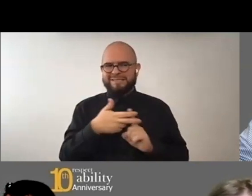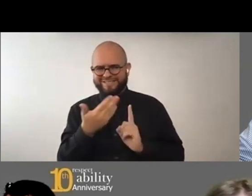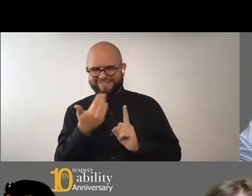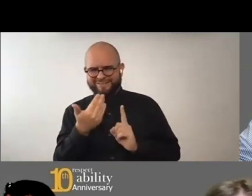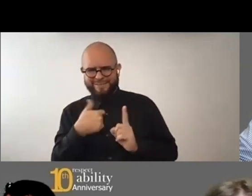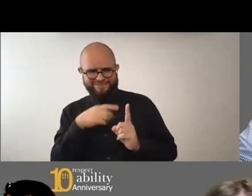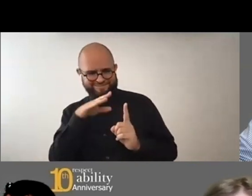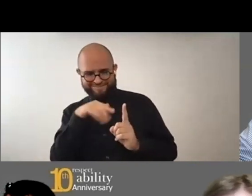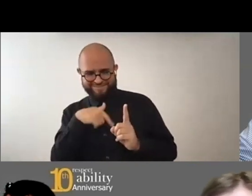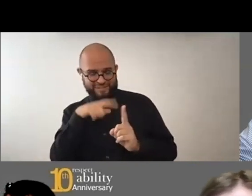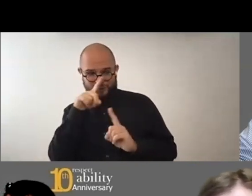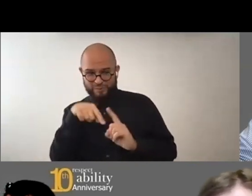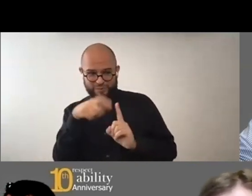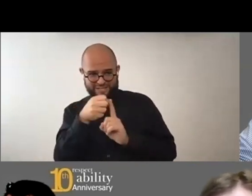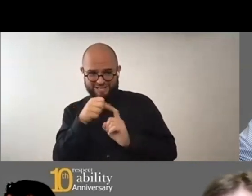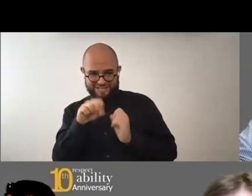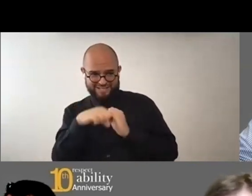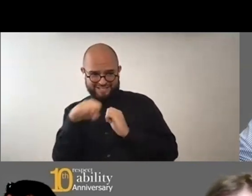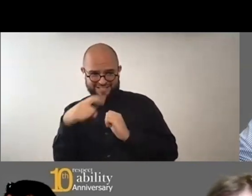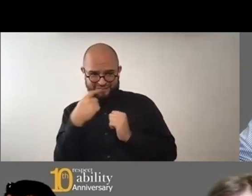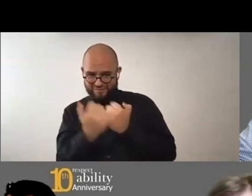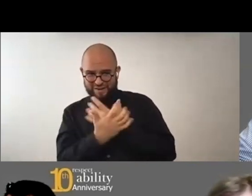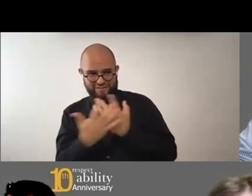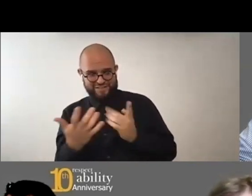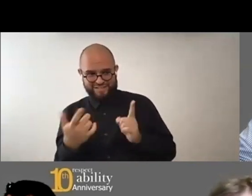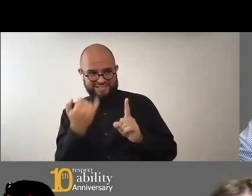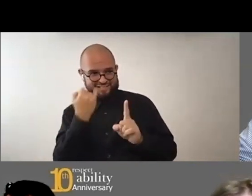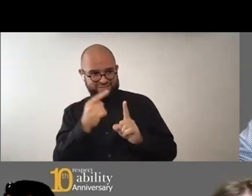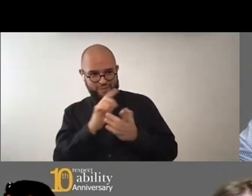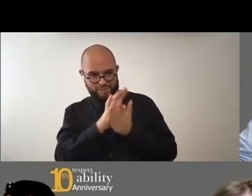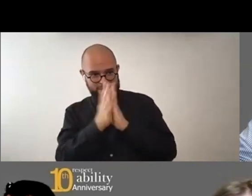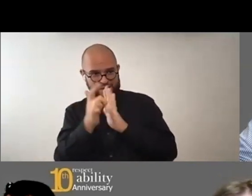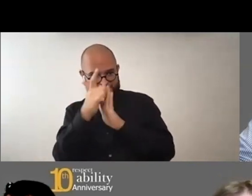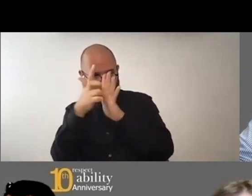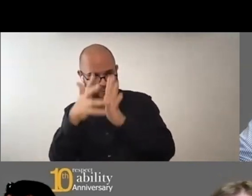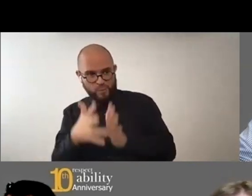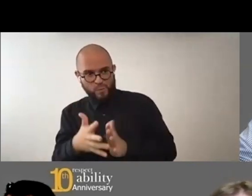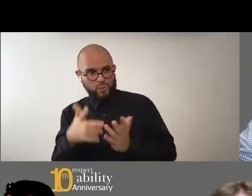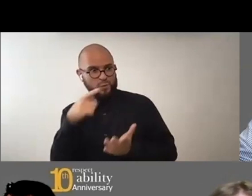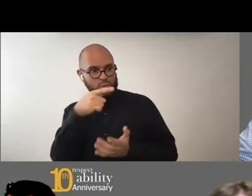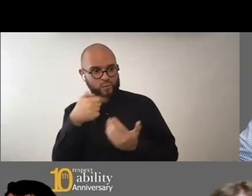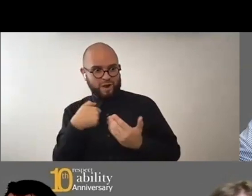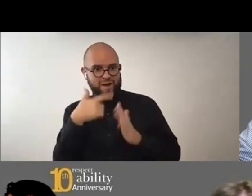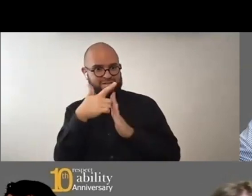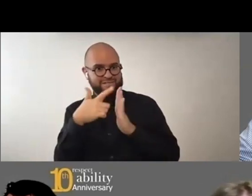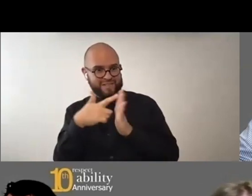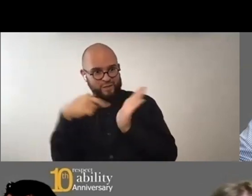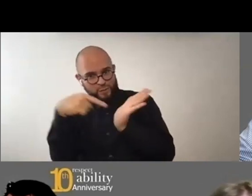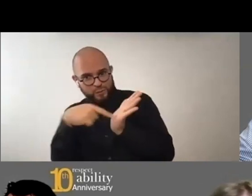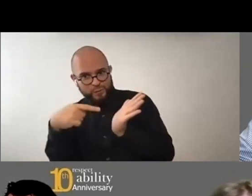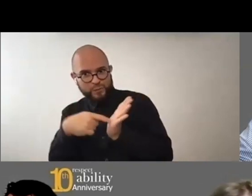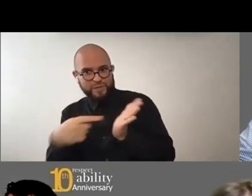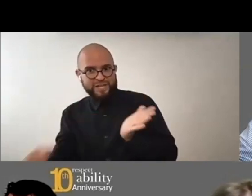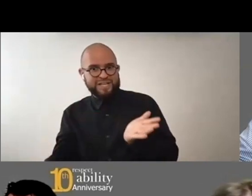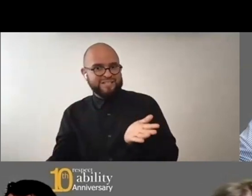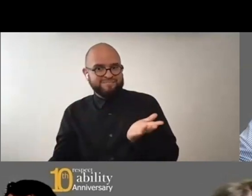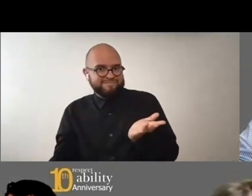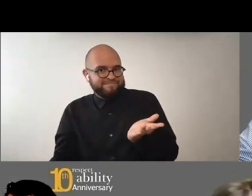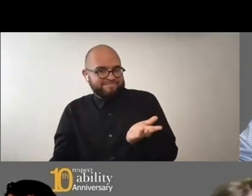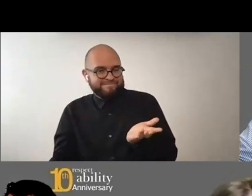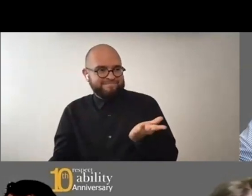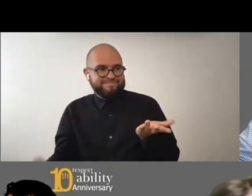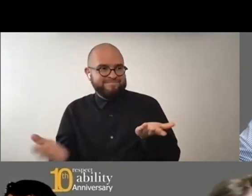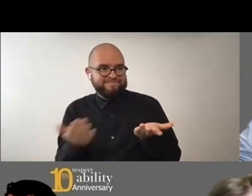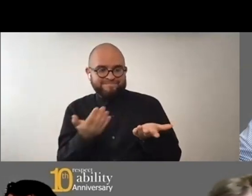for everything when you're a lawyer with legal due dates, right? The ADA doesn't